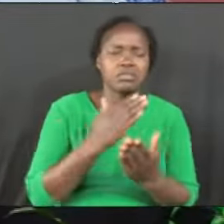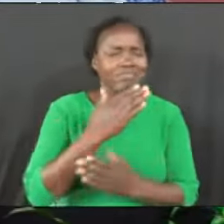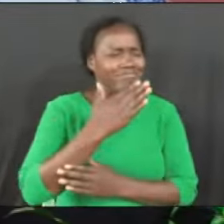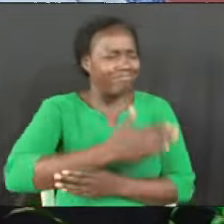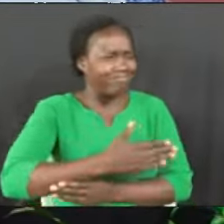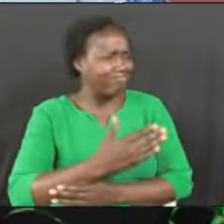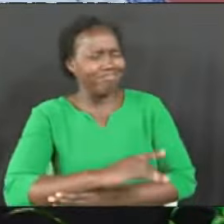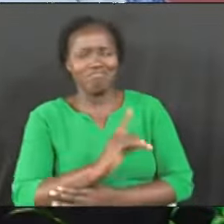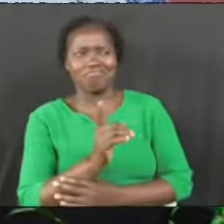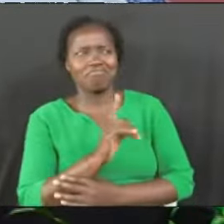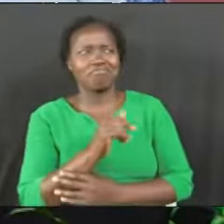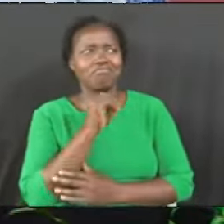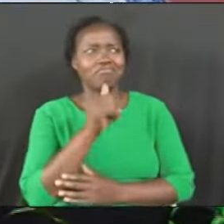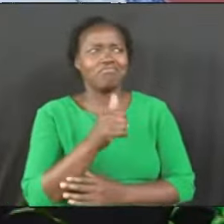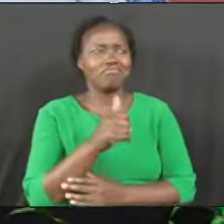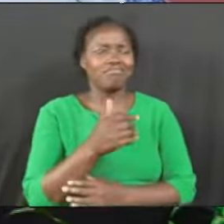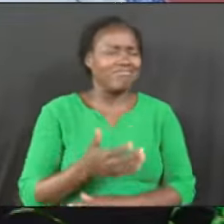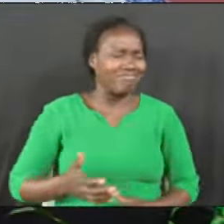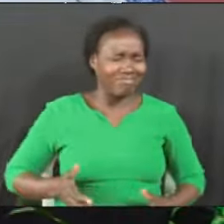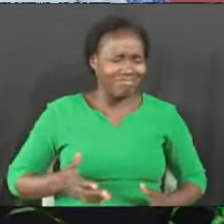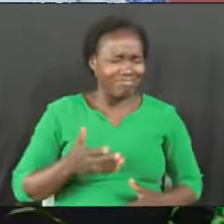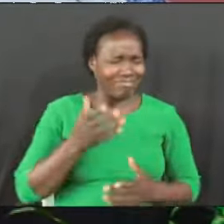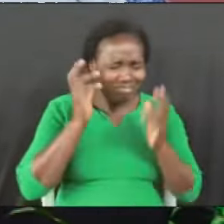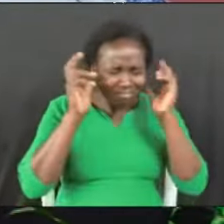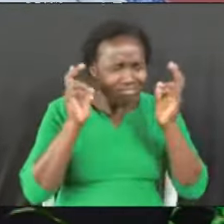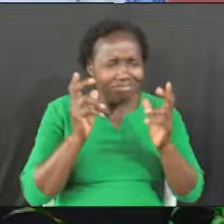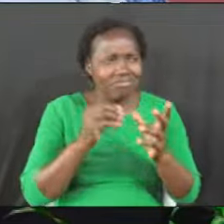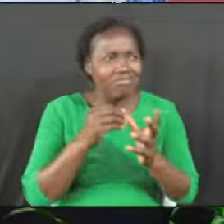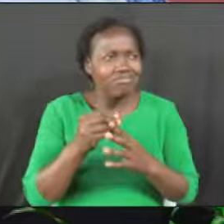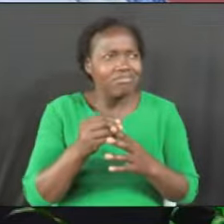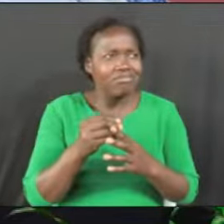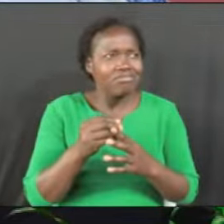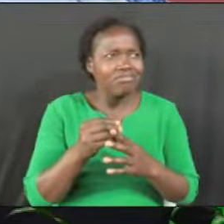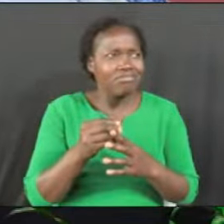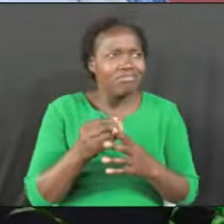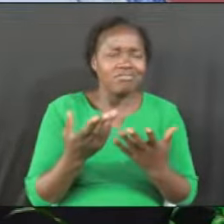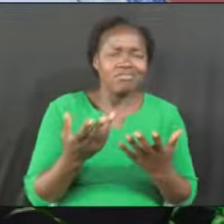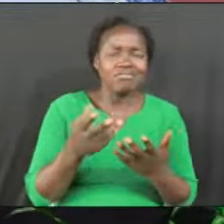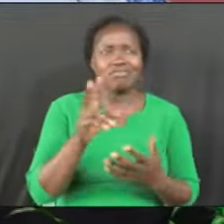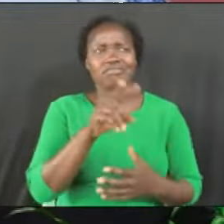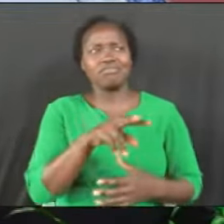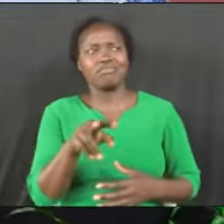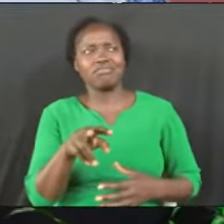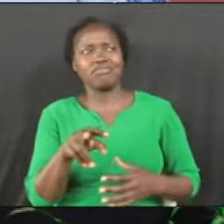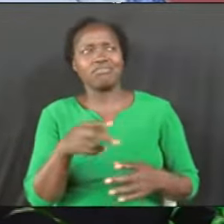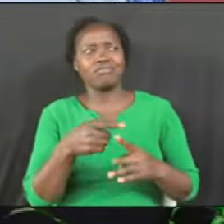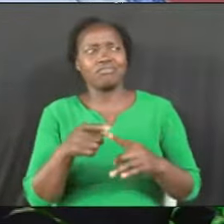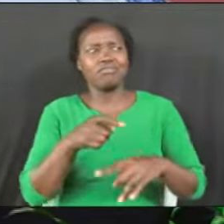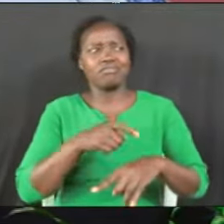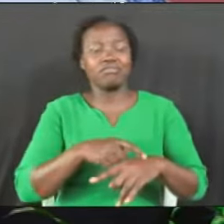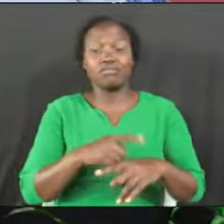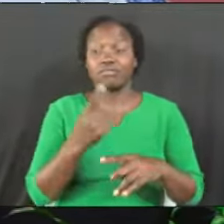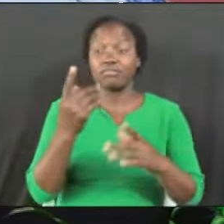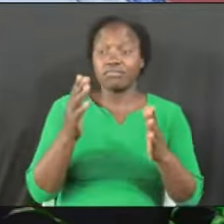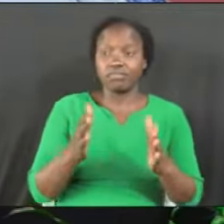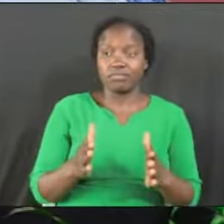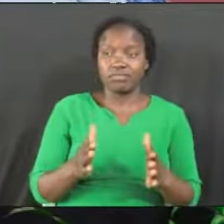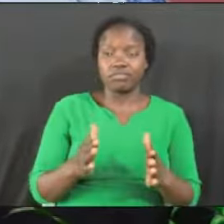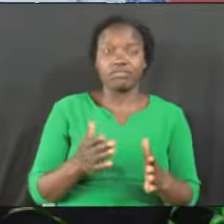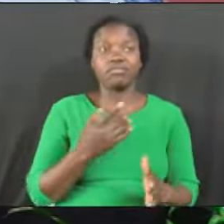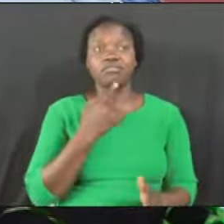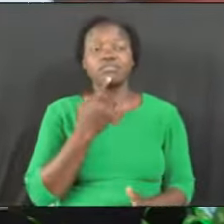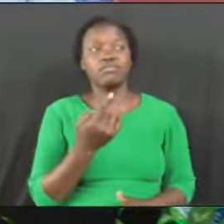not because I'm arrogant, and it's not because I'm aloof, but it's because when one person is told